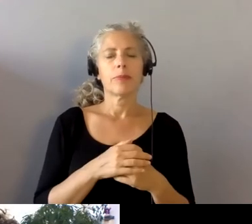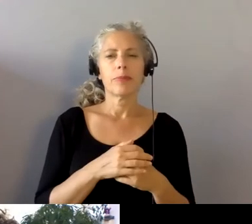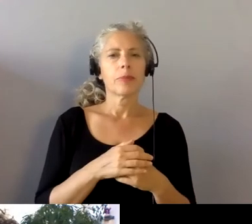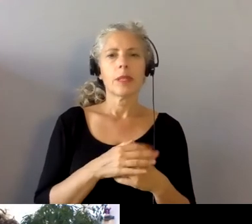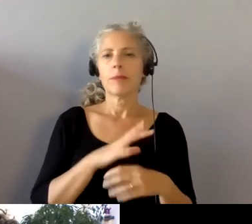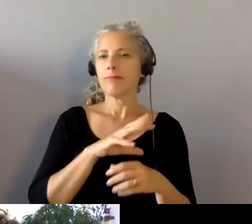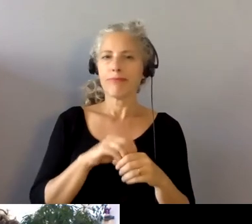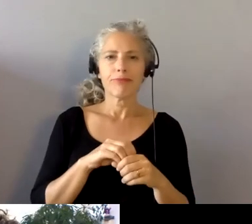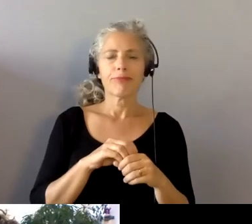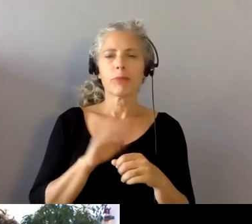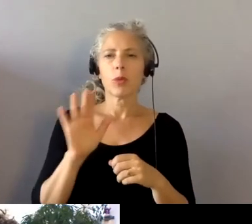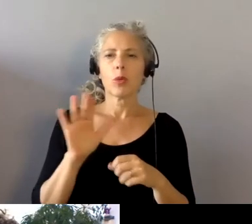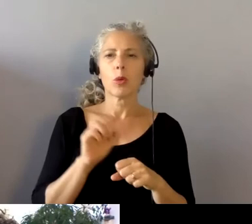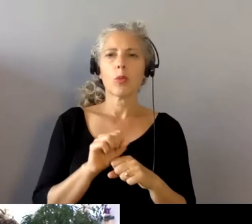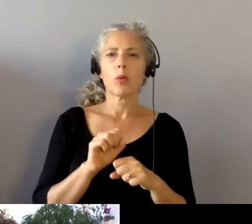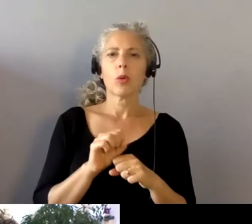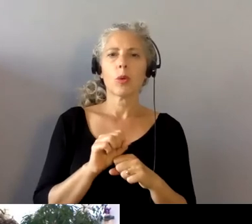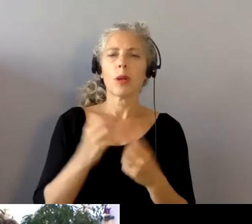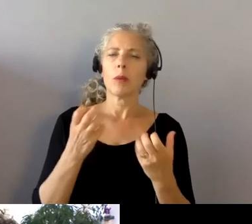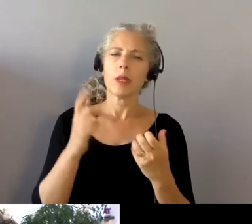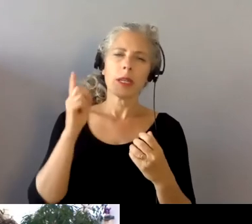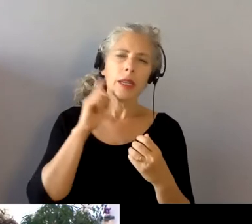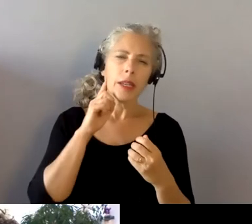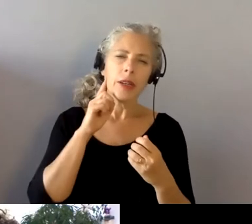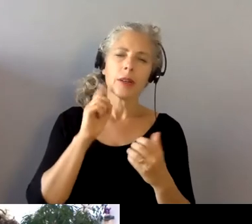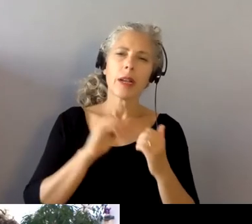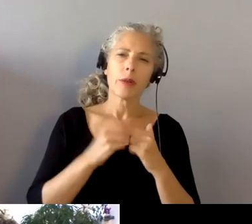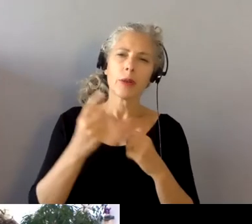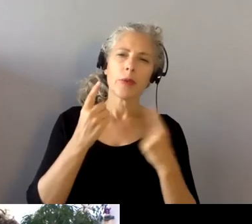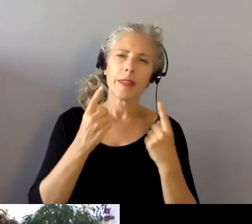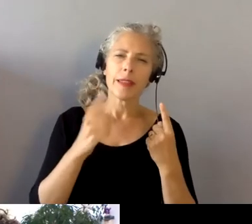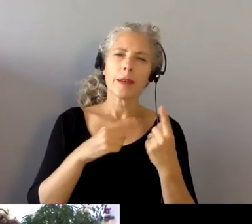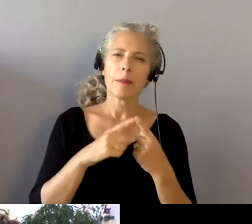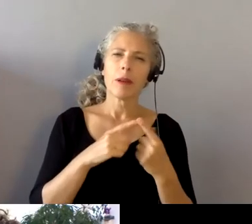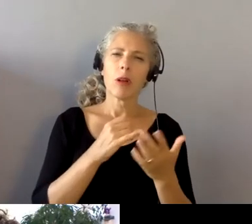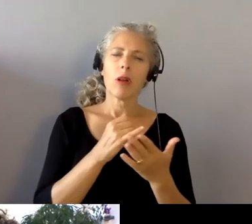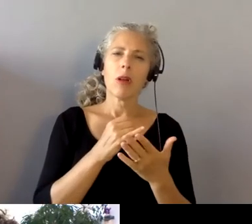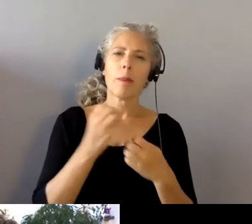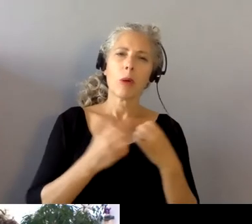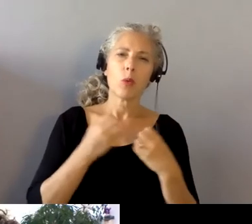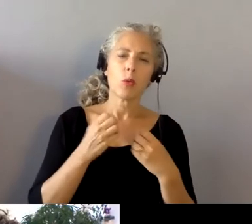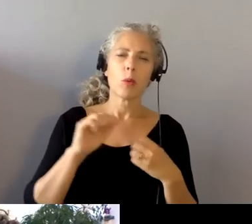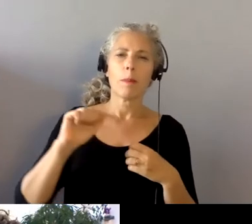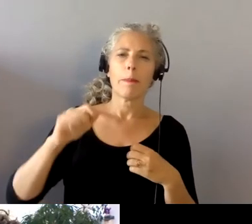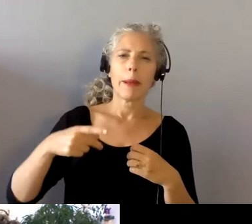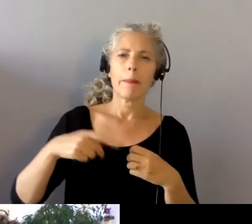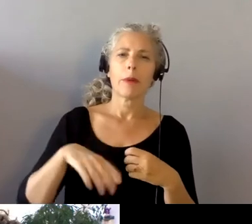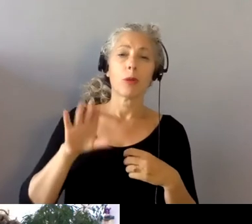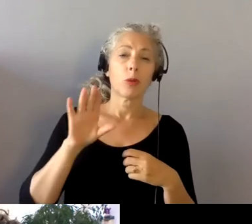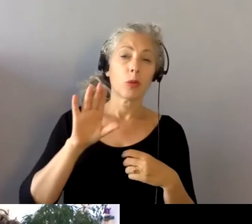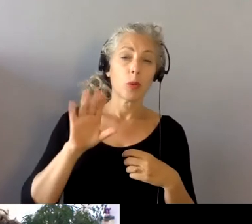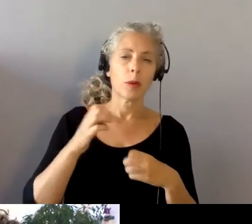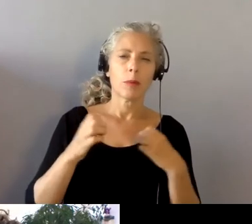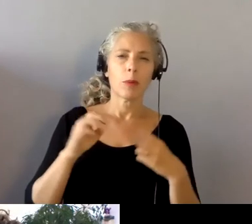embedded in your work. And I wanted to really hear how you think about our emotional map or your emotional map and how you